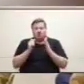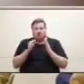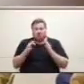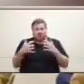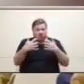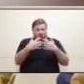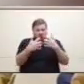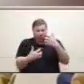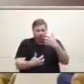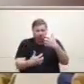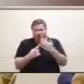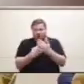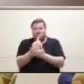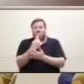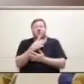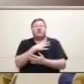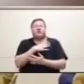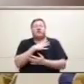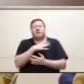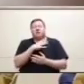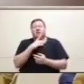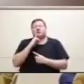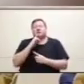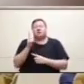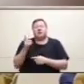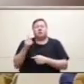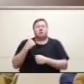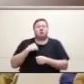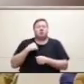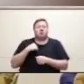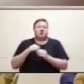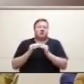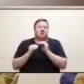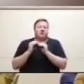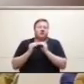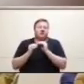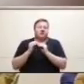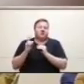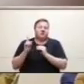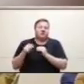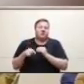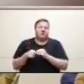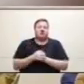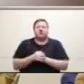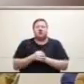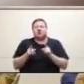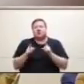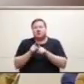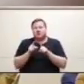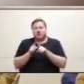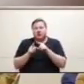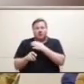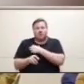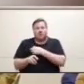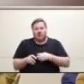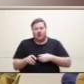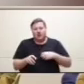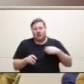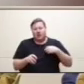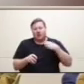compliance, would direct the municipality to correct that. But like the mayor said, if there is